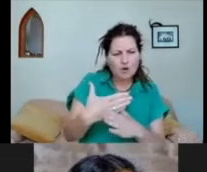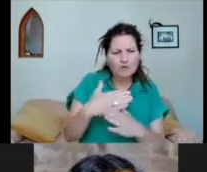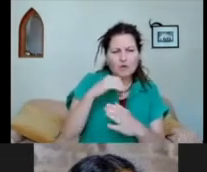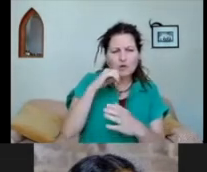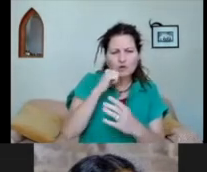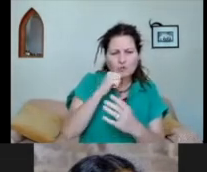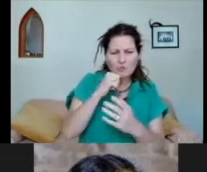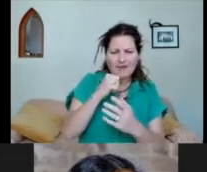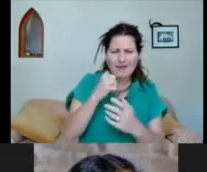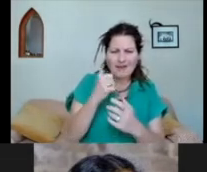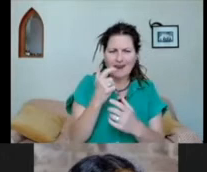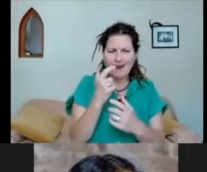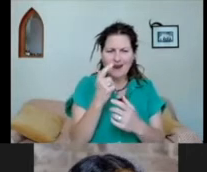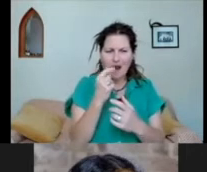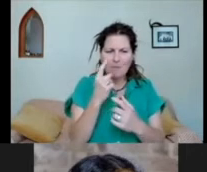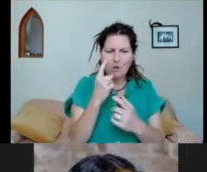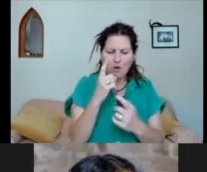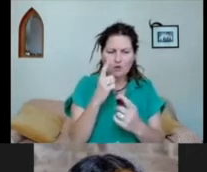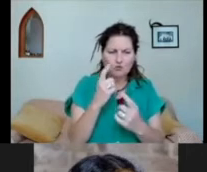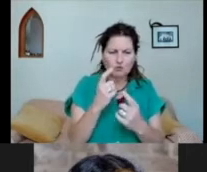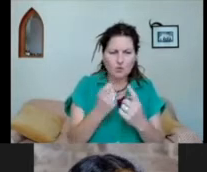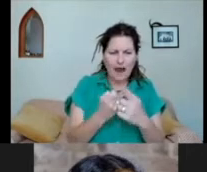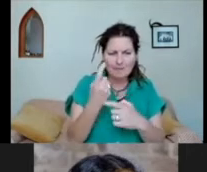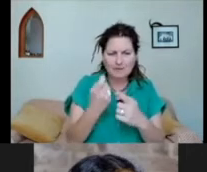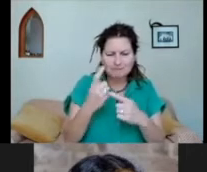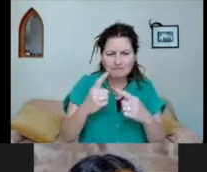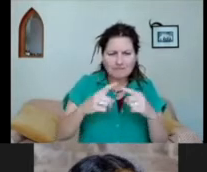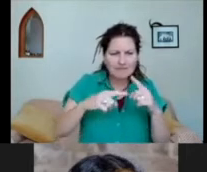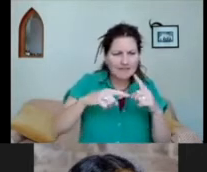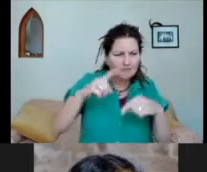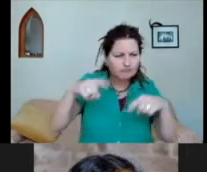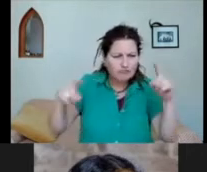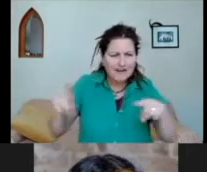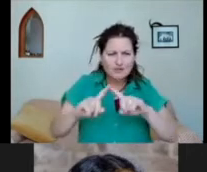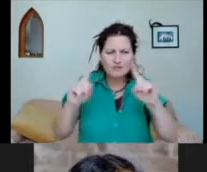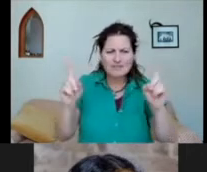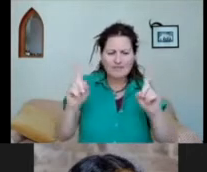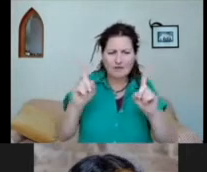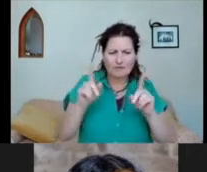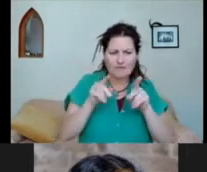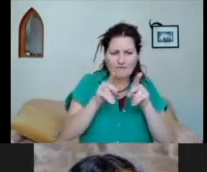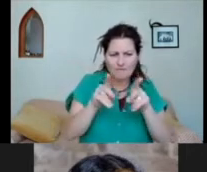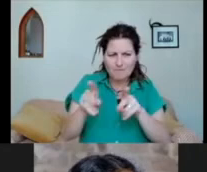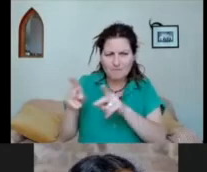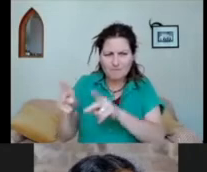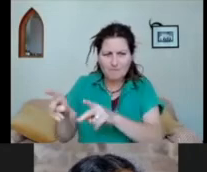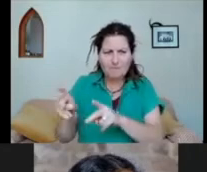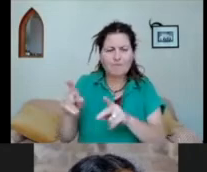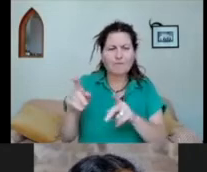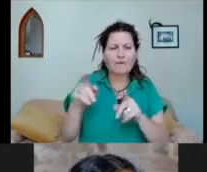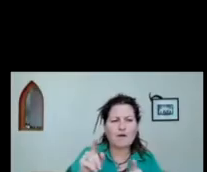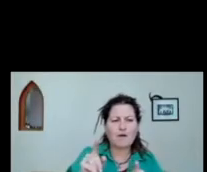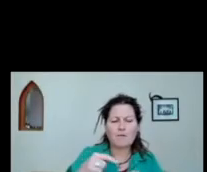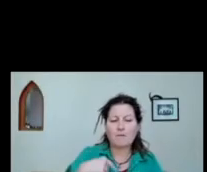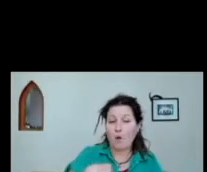contexts. Is this an either or because the piece that we're thinking of putting forward